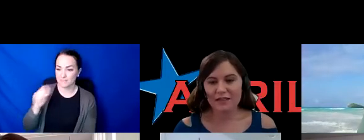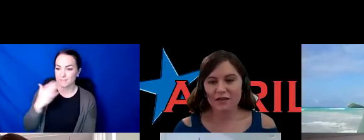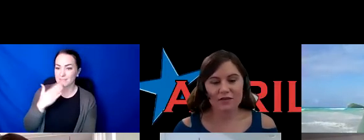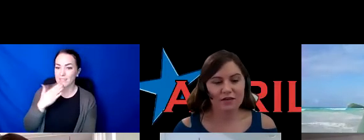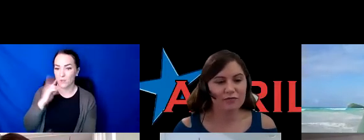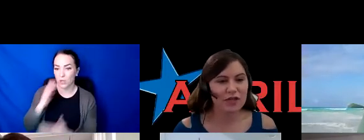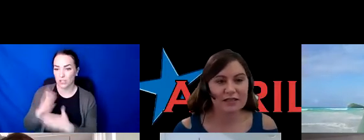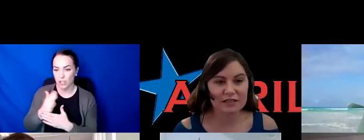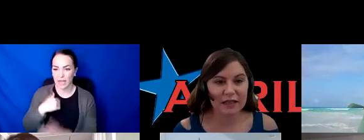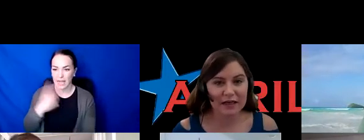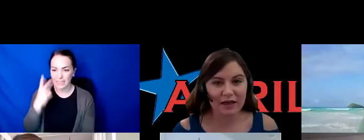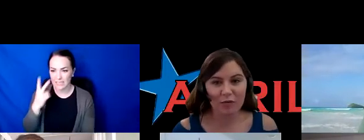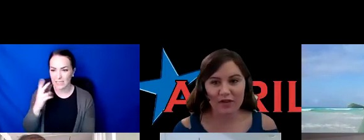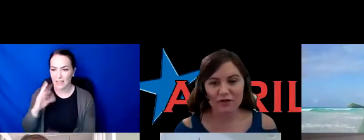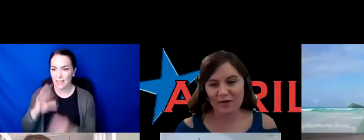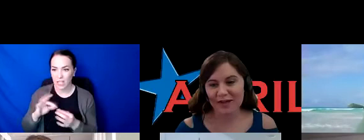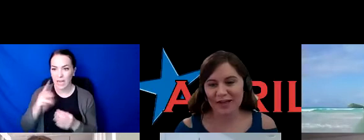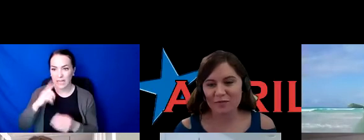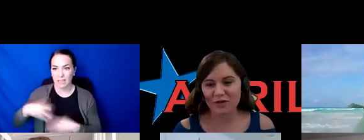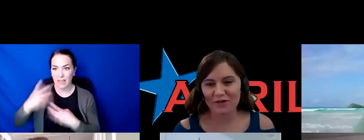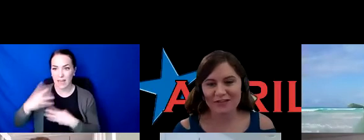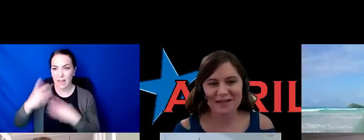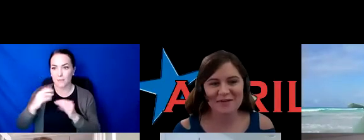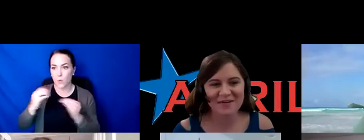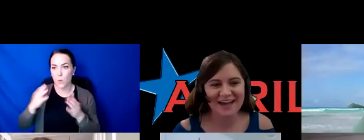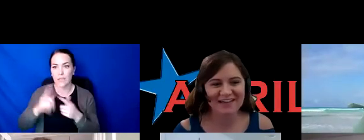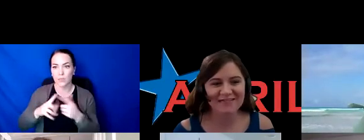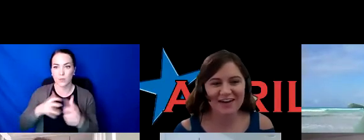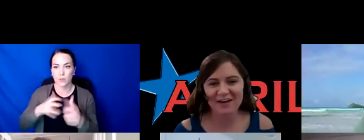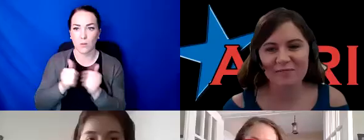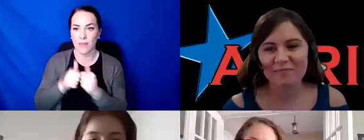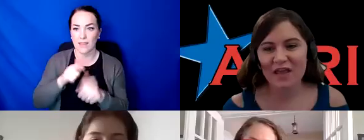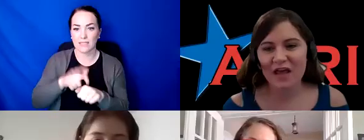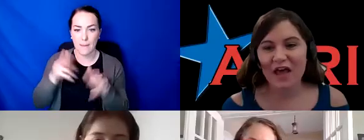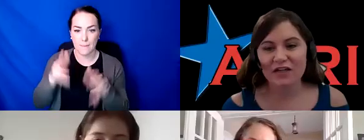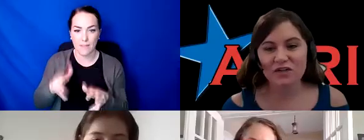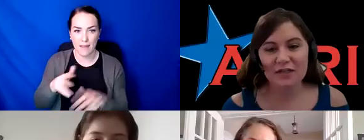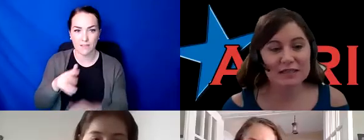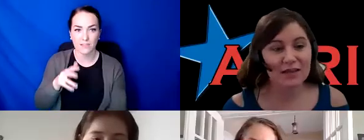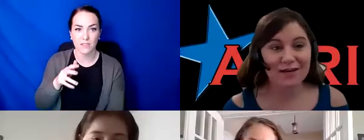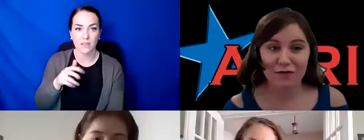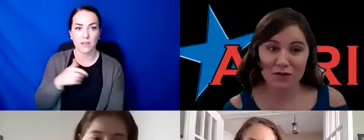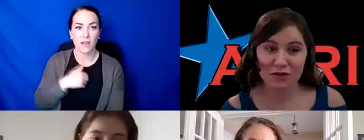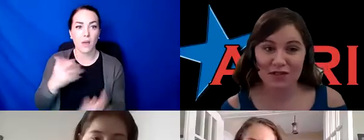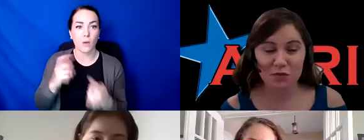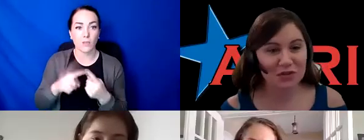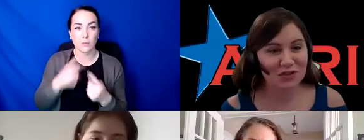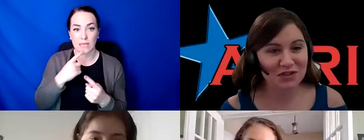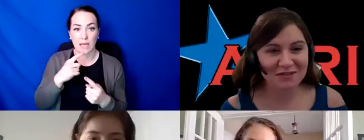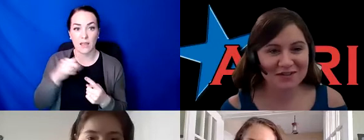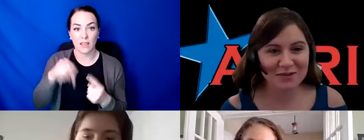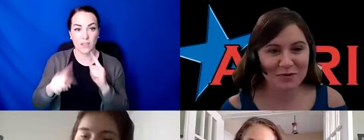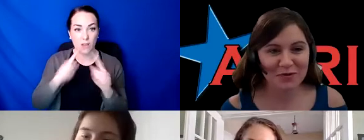I see there the chat is just lighting up. There's no way I can capture it all in the time that we have. I do want to say the conversation has